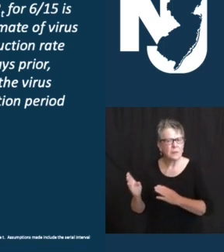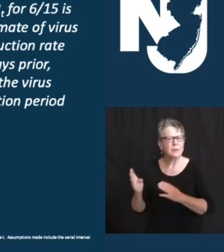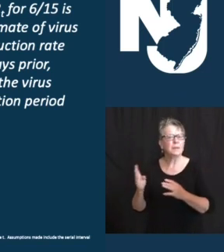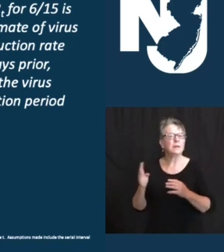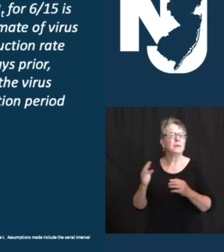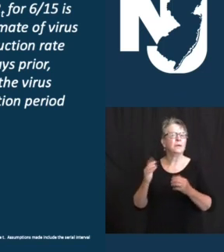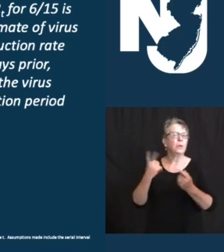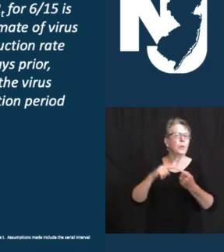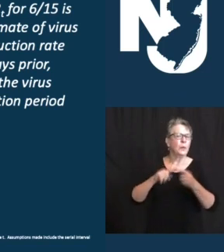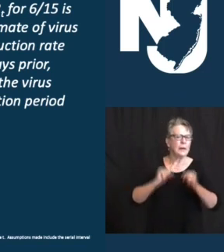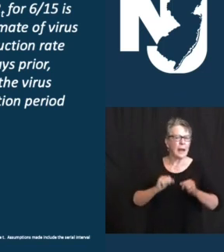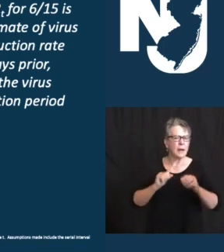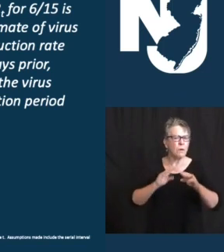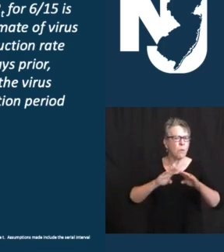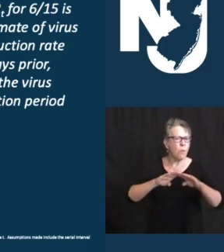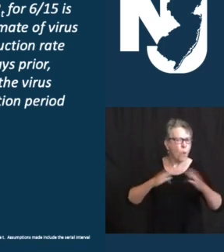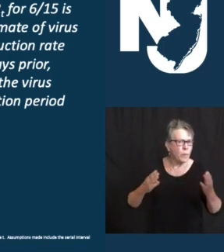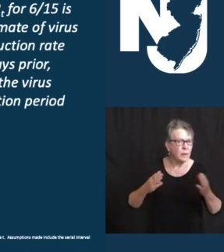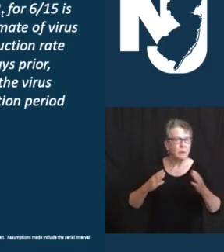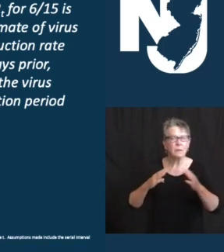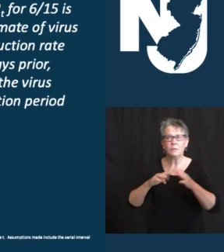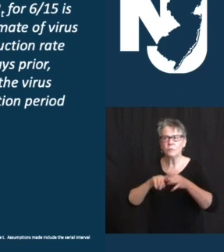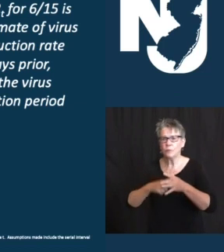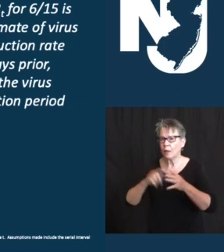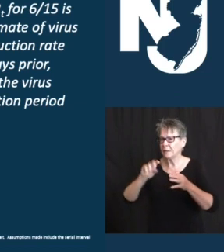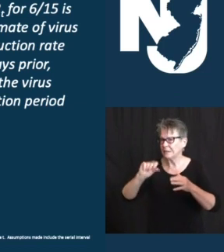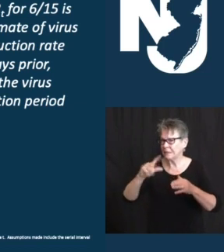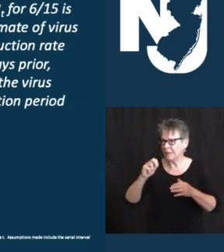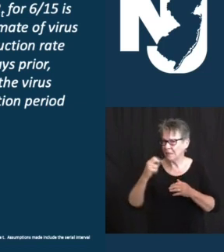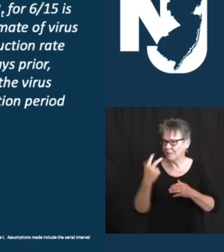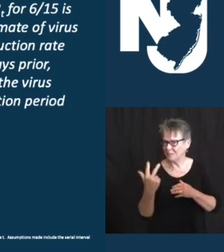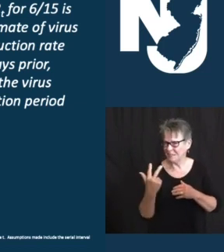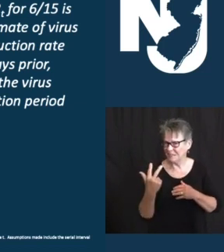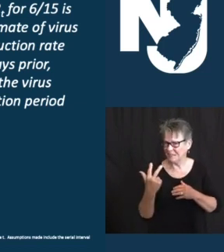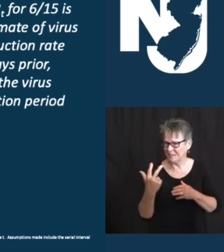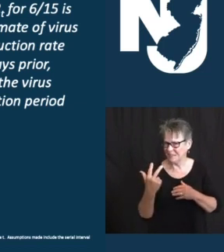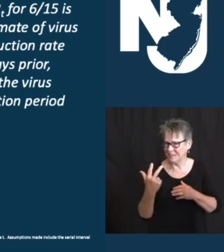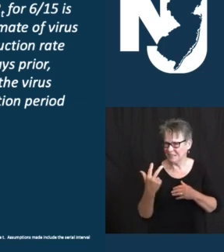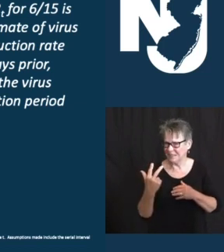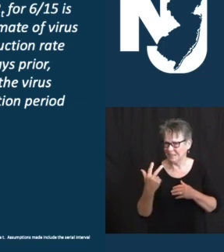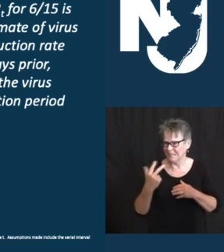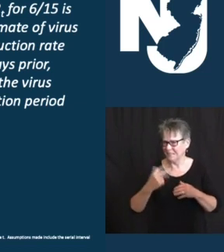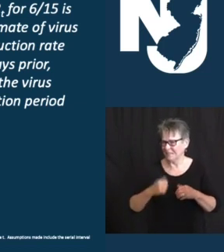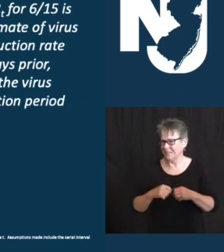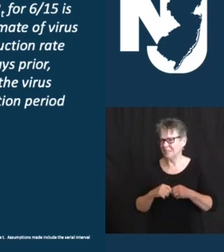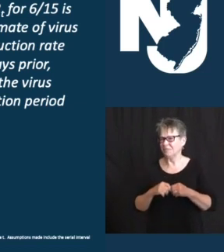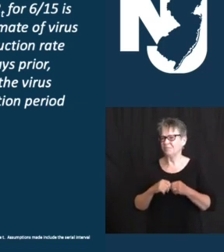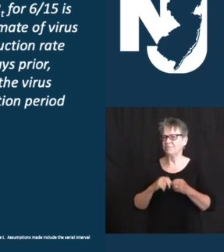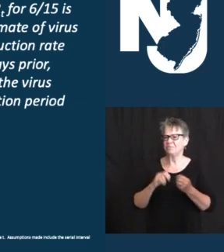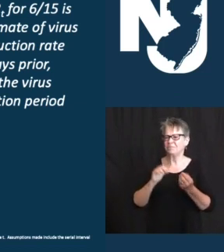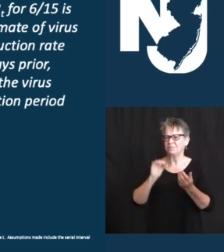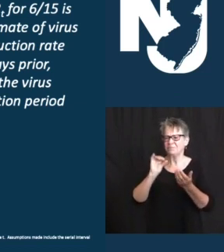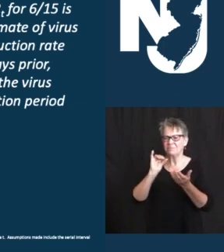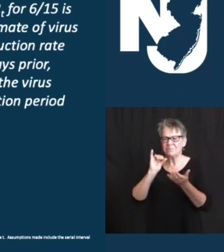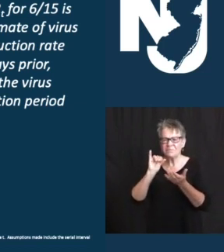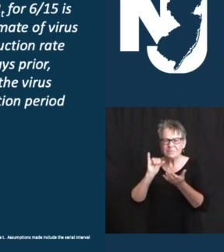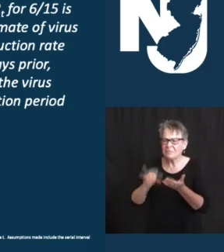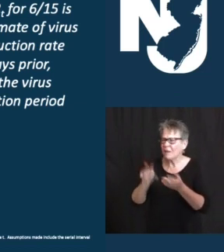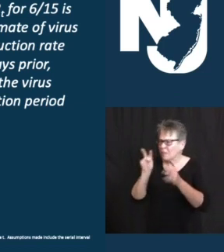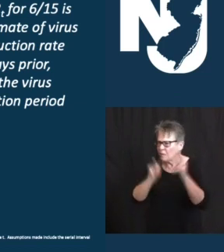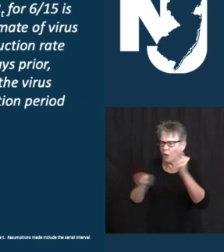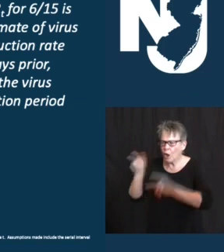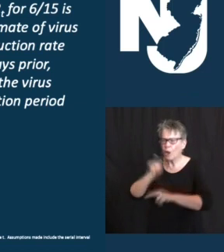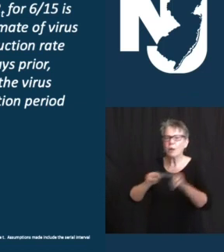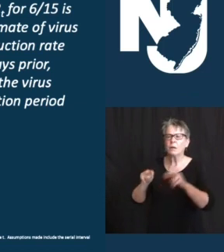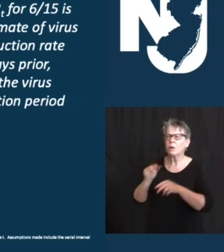I would also add to the Trinity: positive, spot positivity, Judy, rate of transmission, new hospitalizations are probably